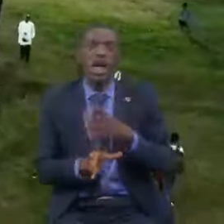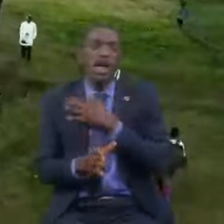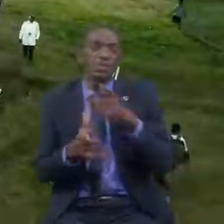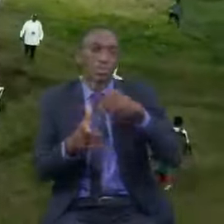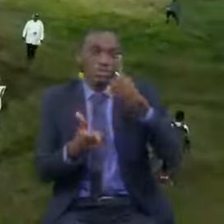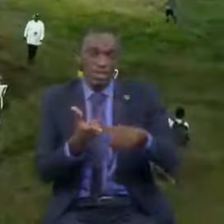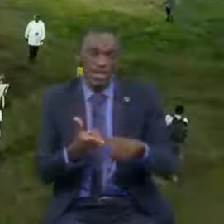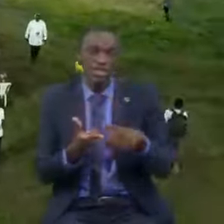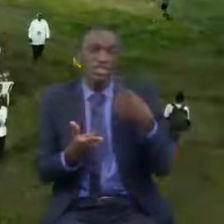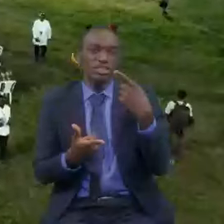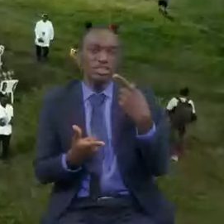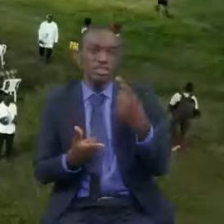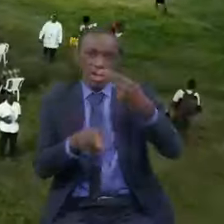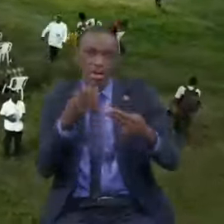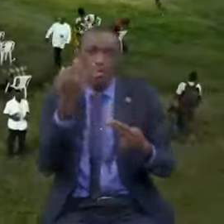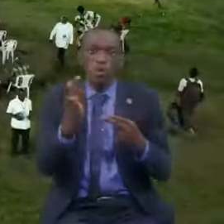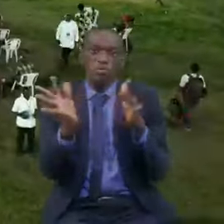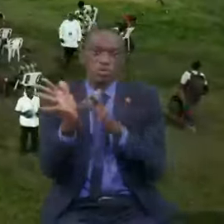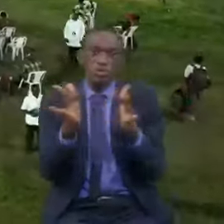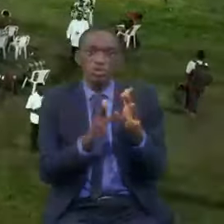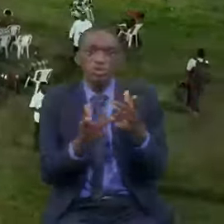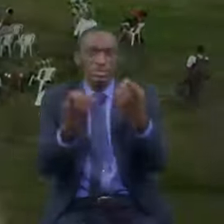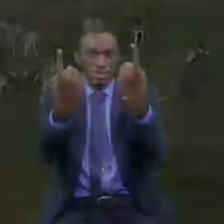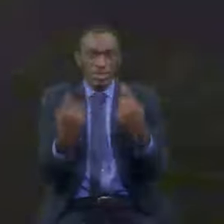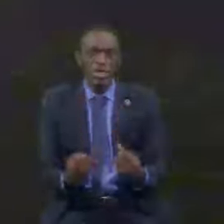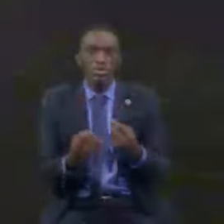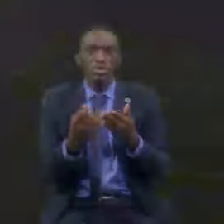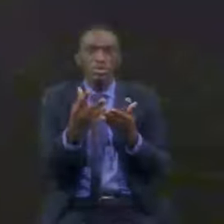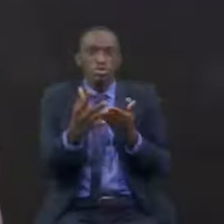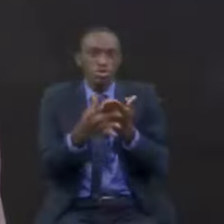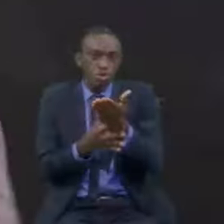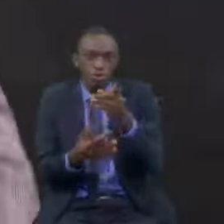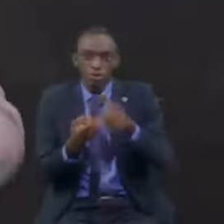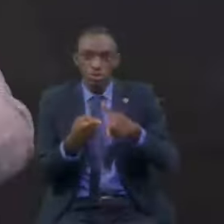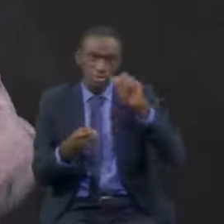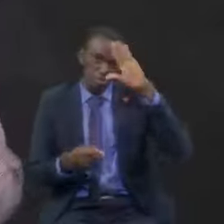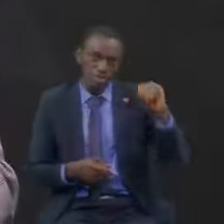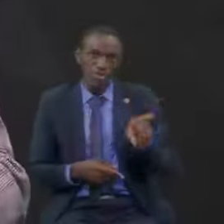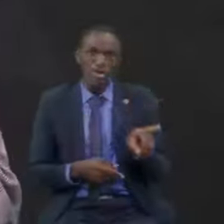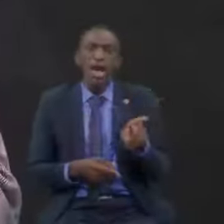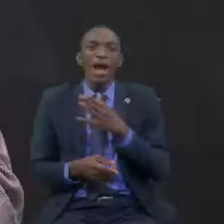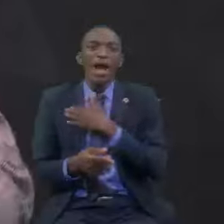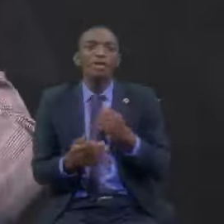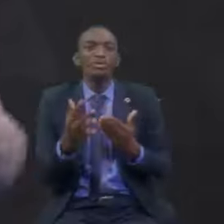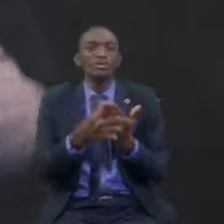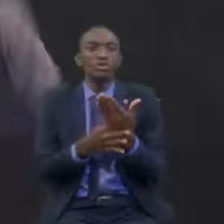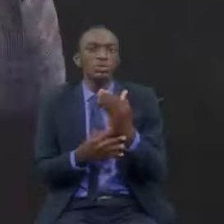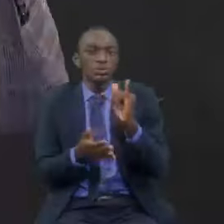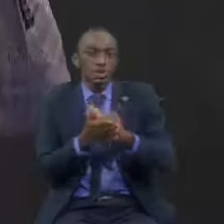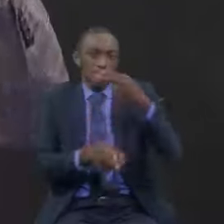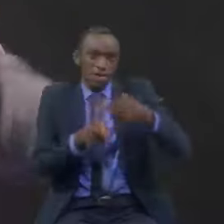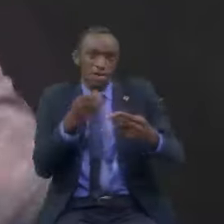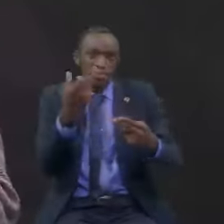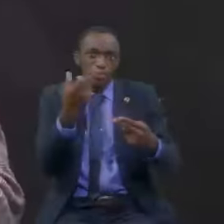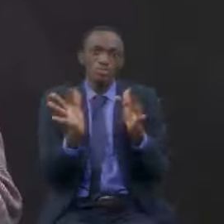of Jesus came through to him, and that through name of that name of Jesus